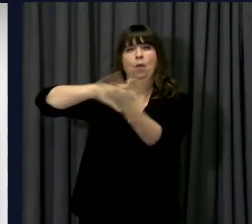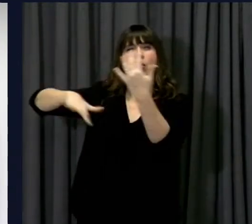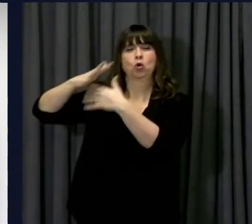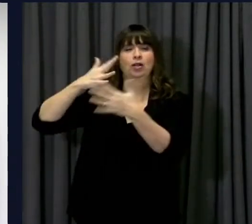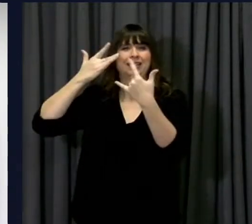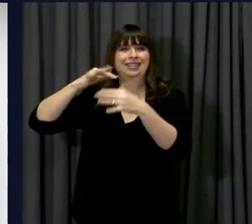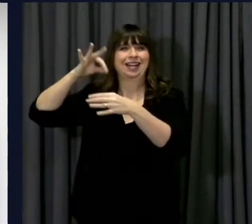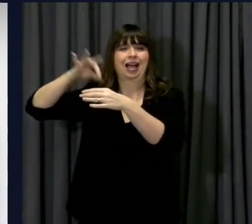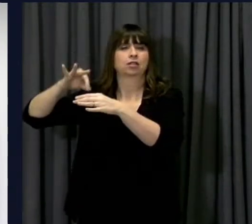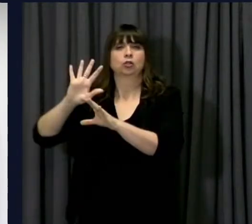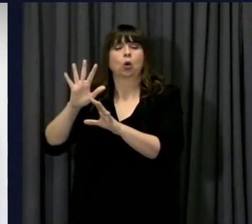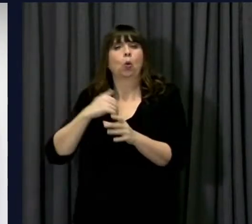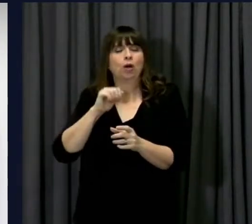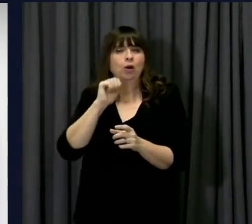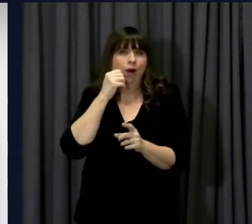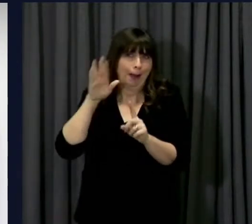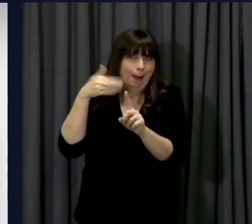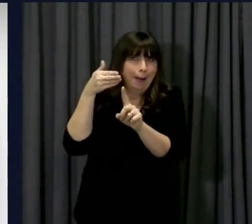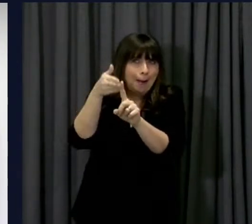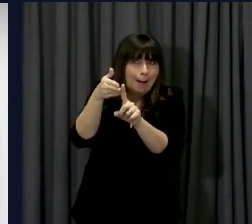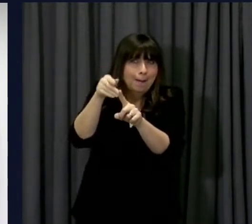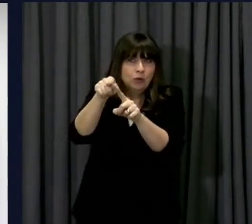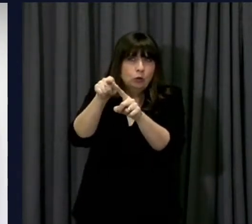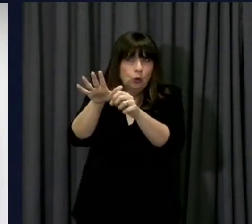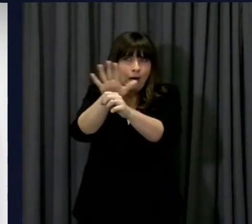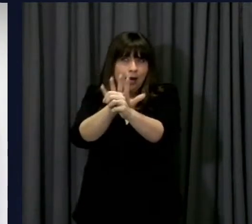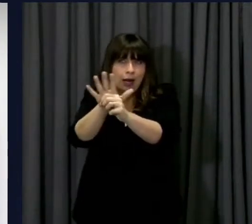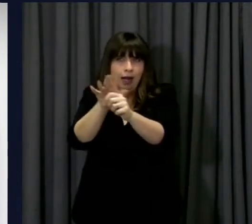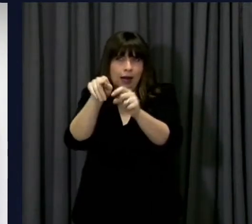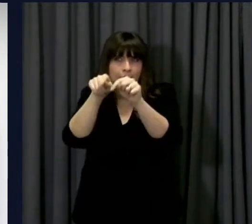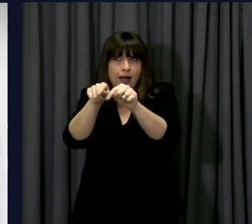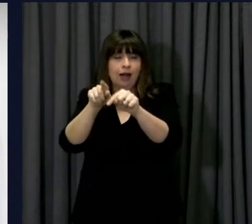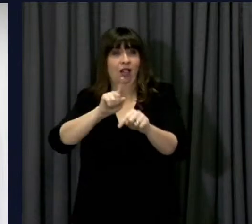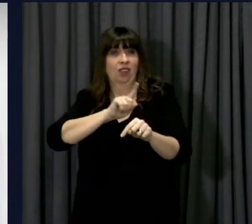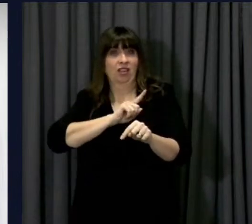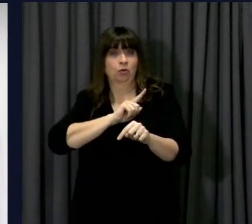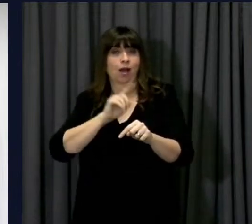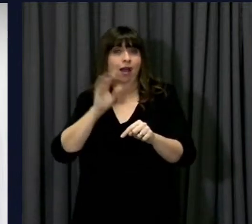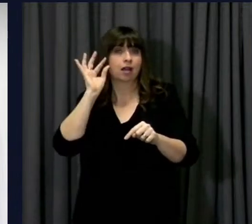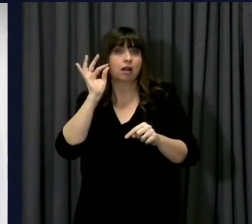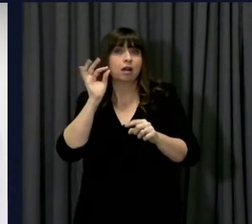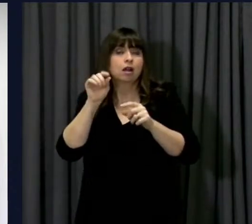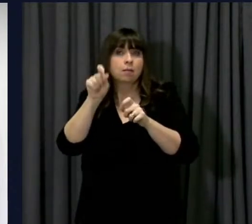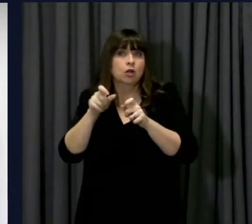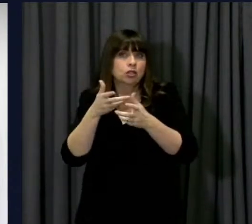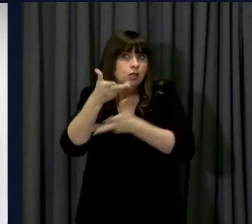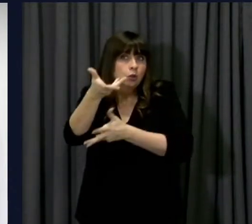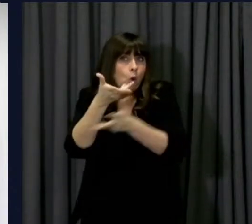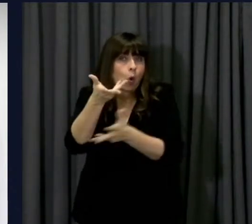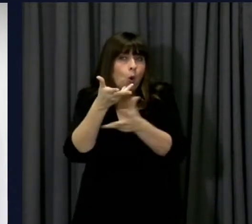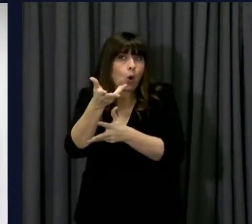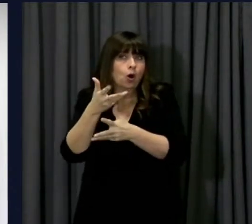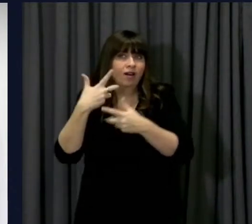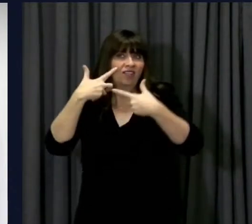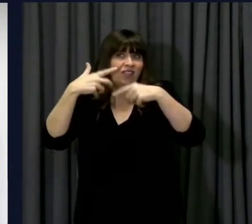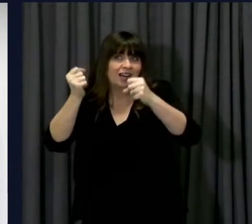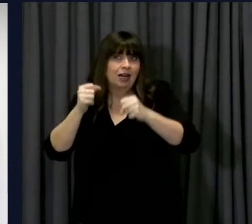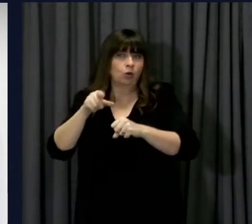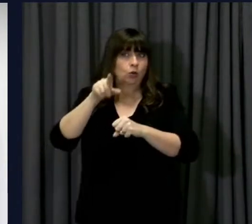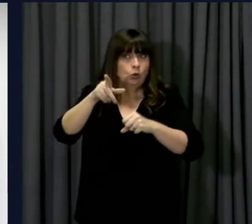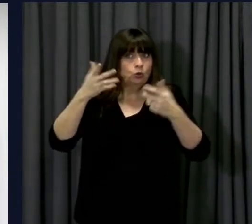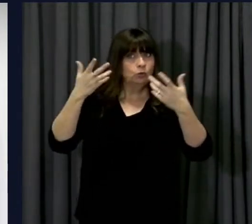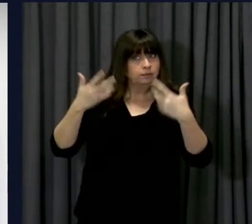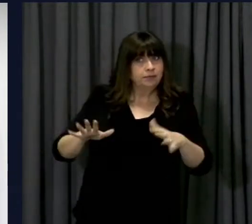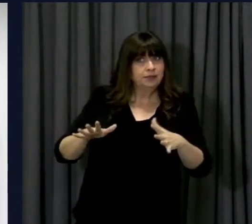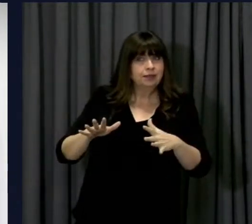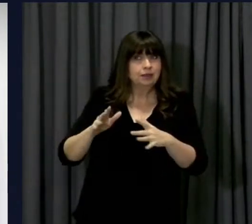we're looking at targeted testing. That's why the backward contact tracing is really important to understand who those people may have been